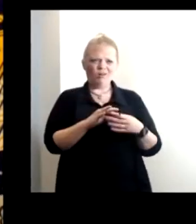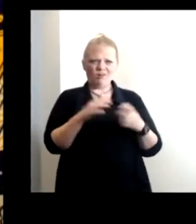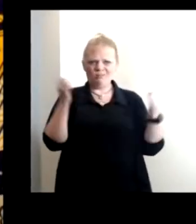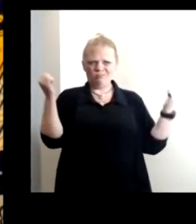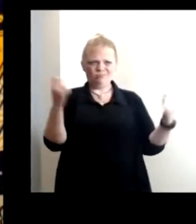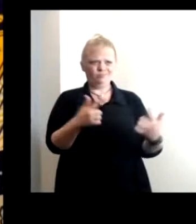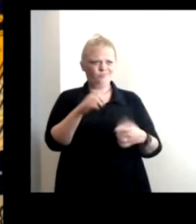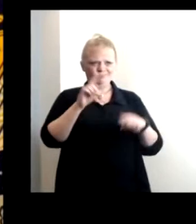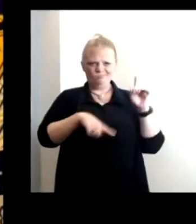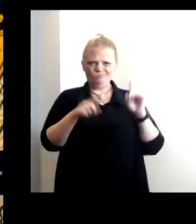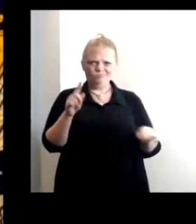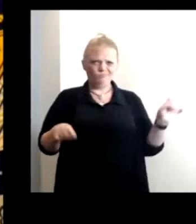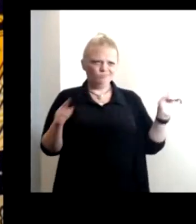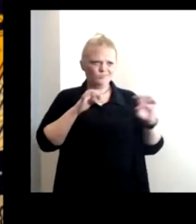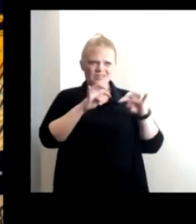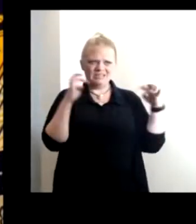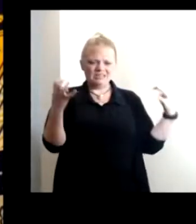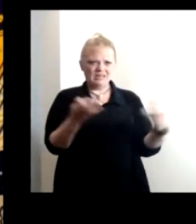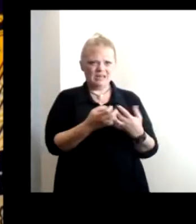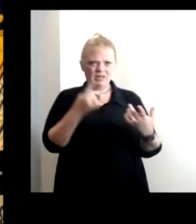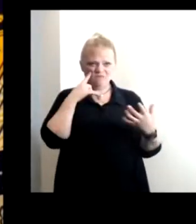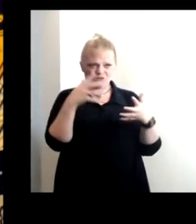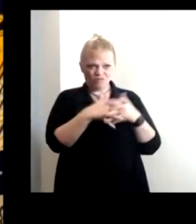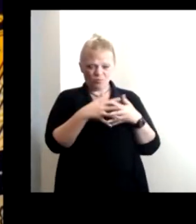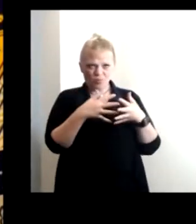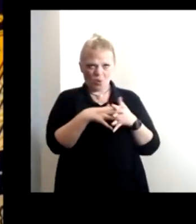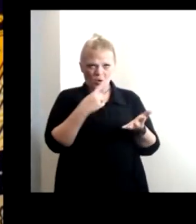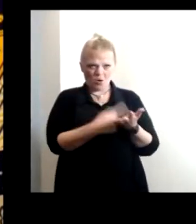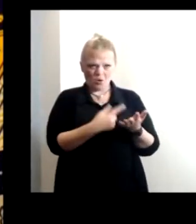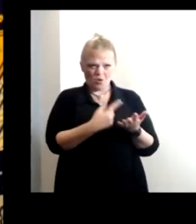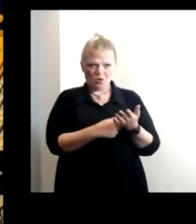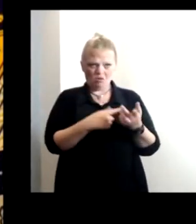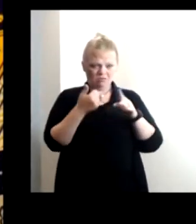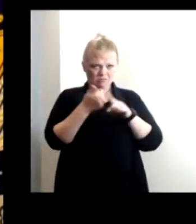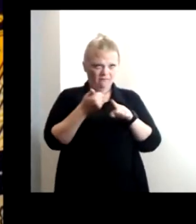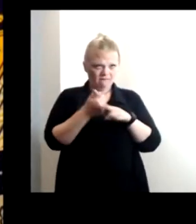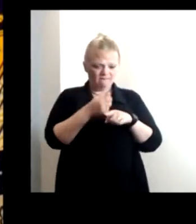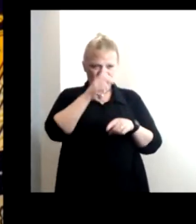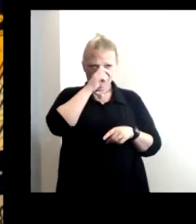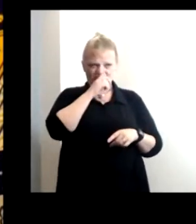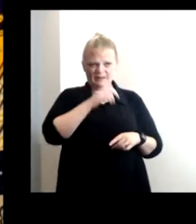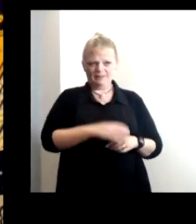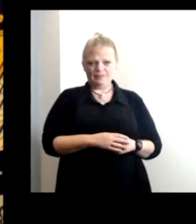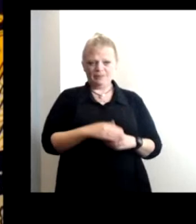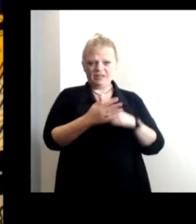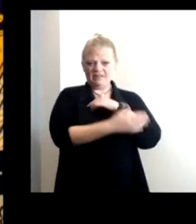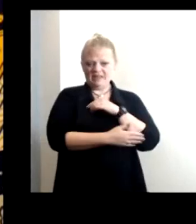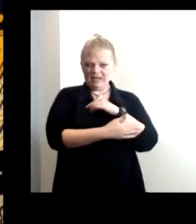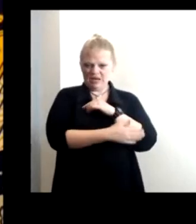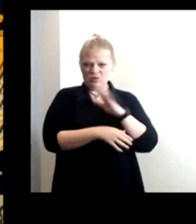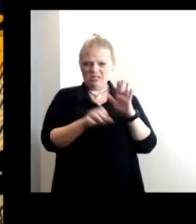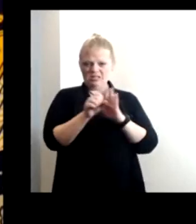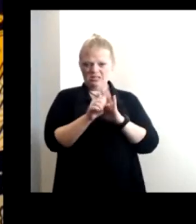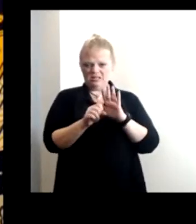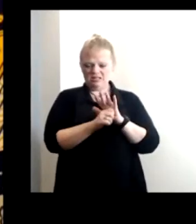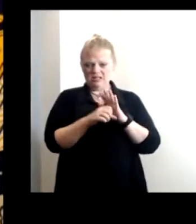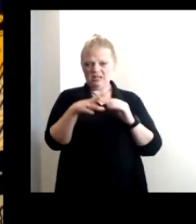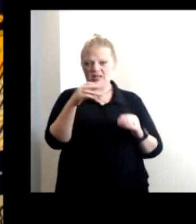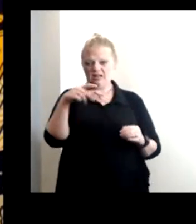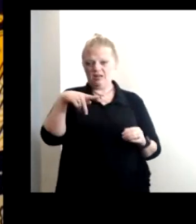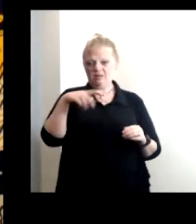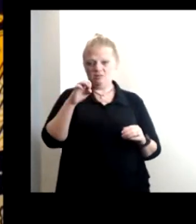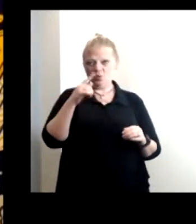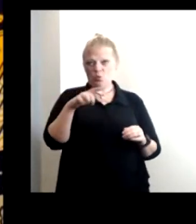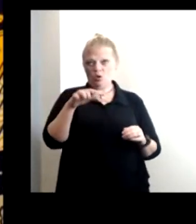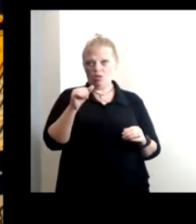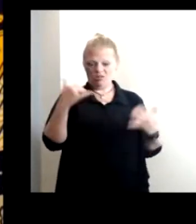stadium. And when it comes to the football stadium discussions themselves, just say that the county, the state, and the Pagulas